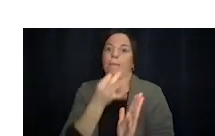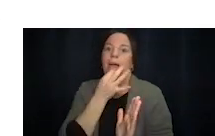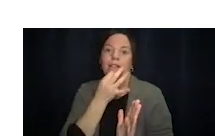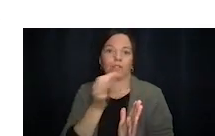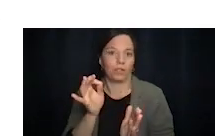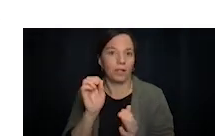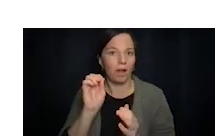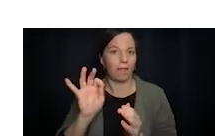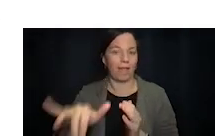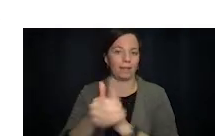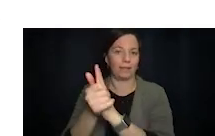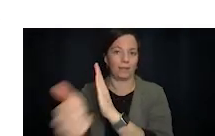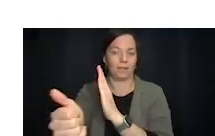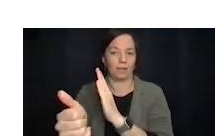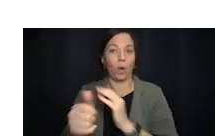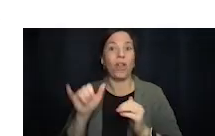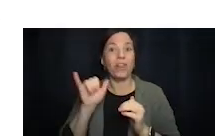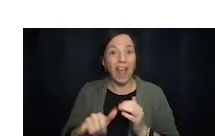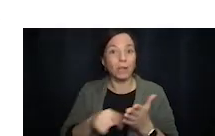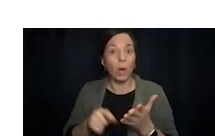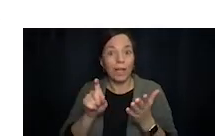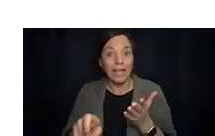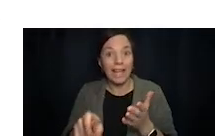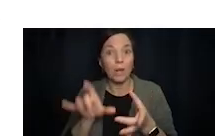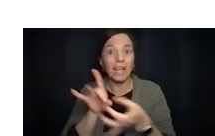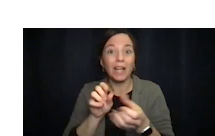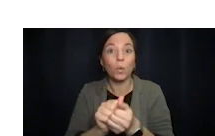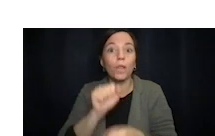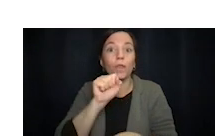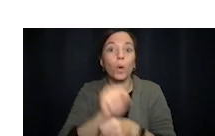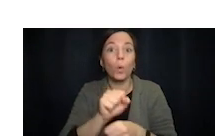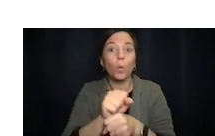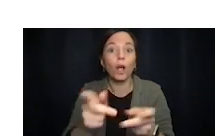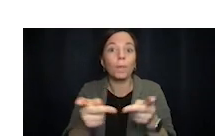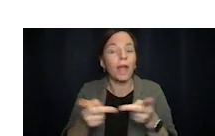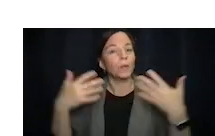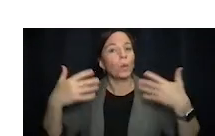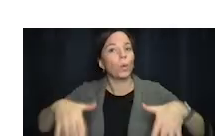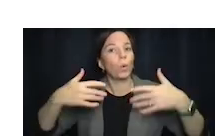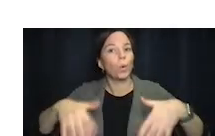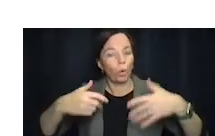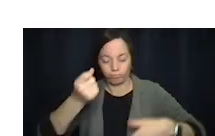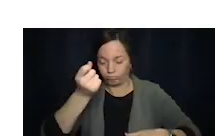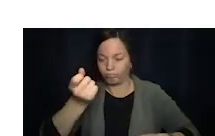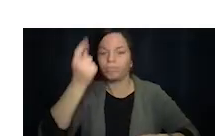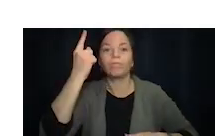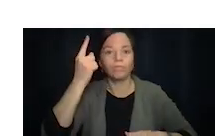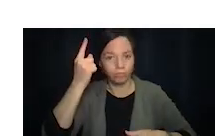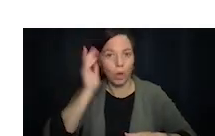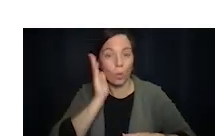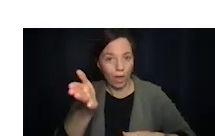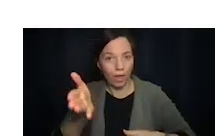they need. And when we connect that to workforce, then the through line will make sense. We're teaching you that not just the